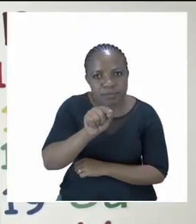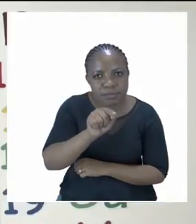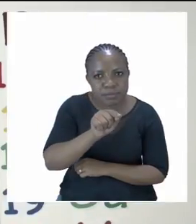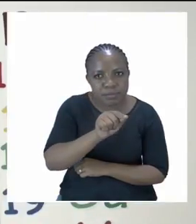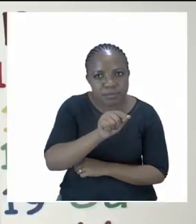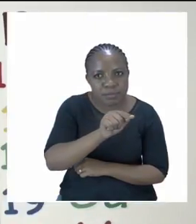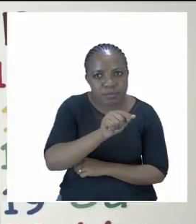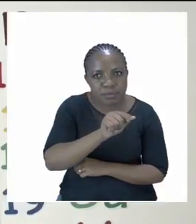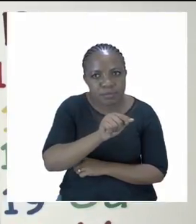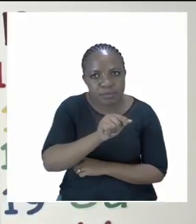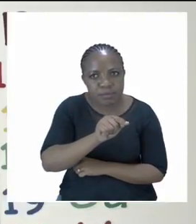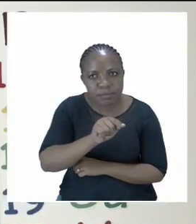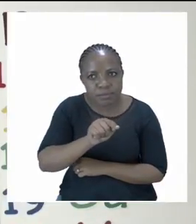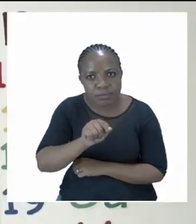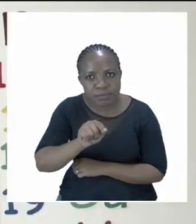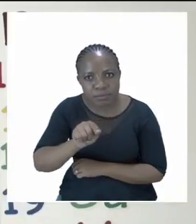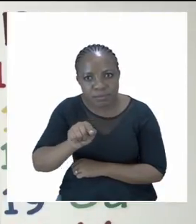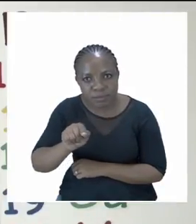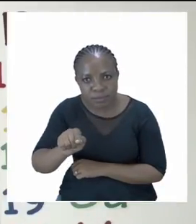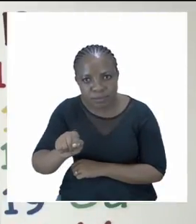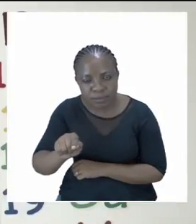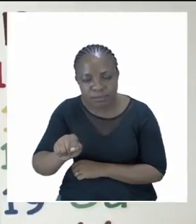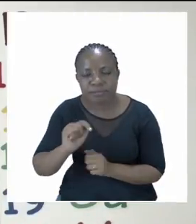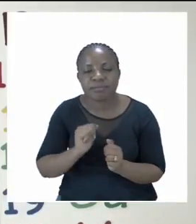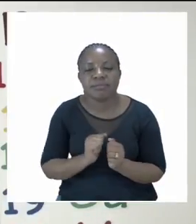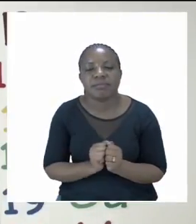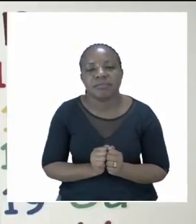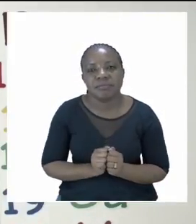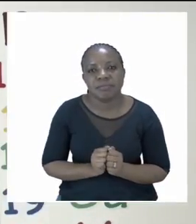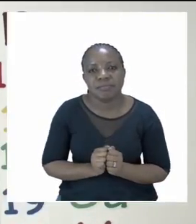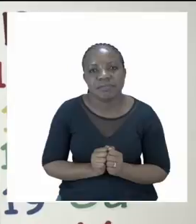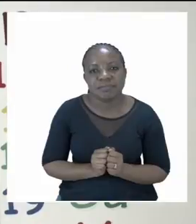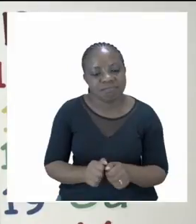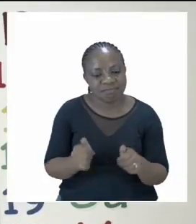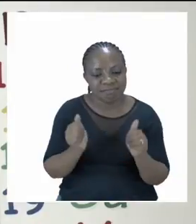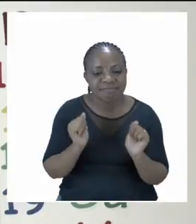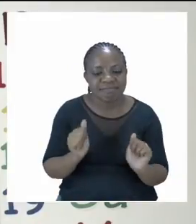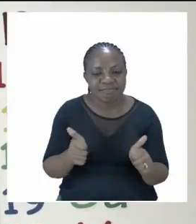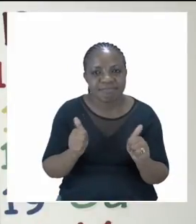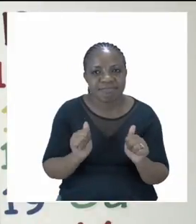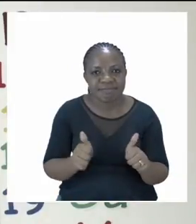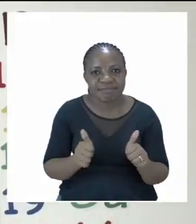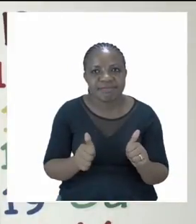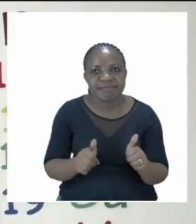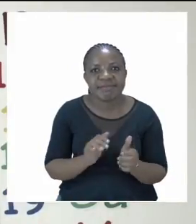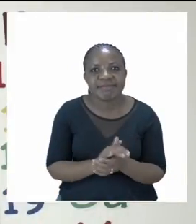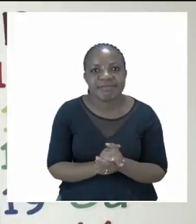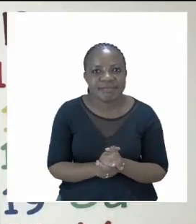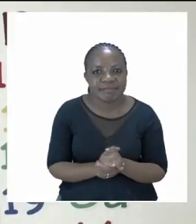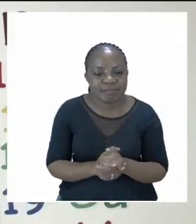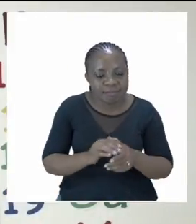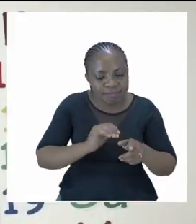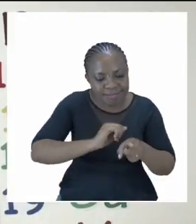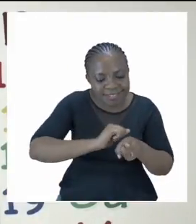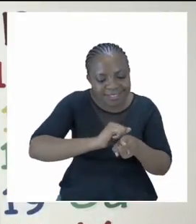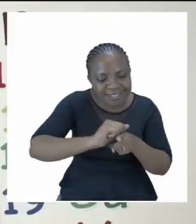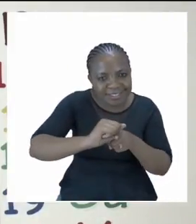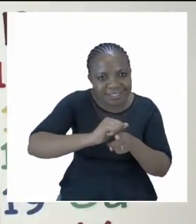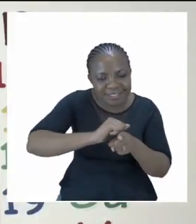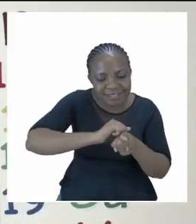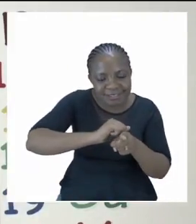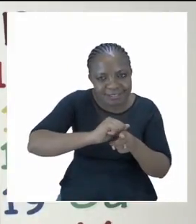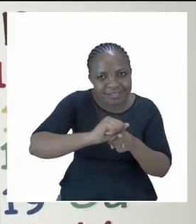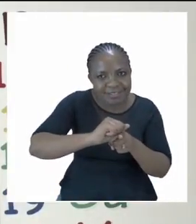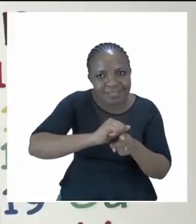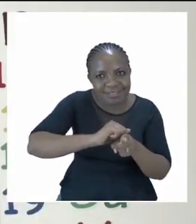down, and across. Very good. Now we are going to practice writing